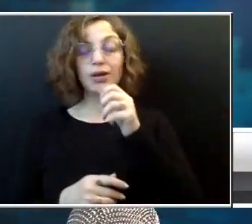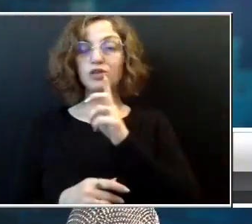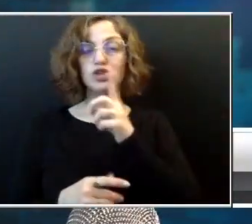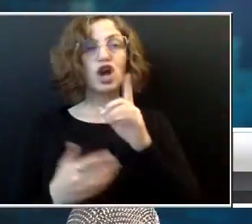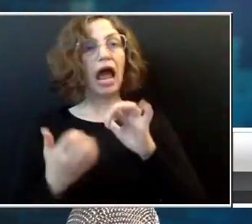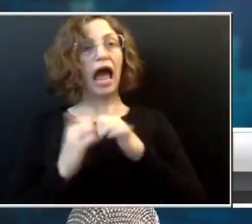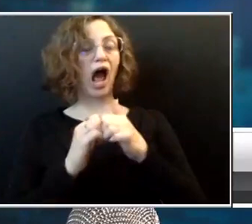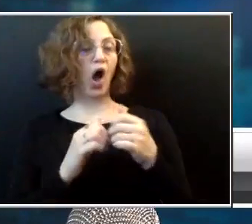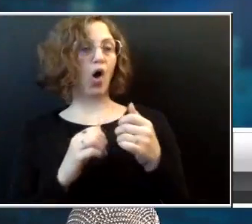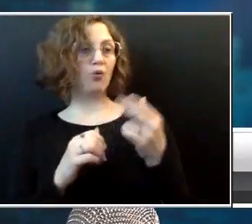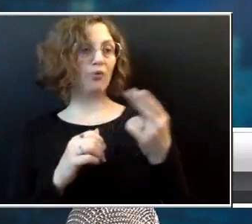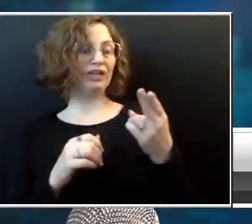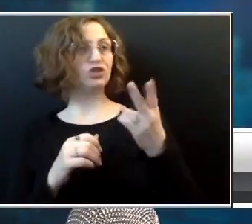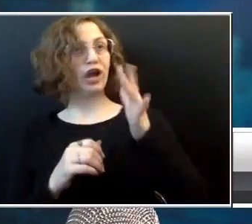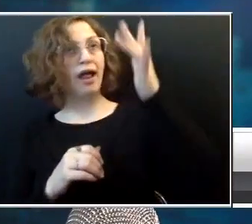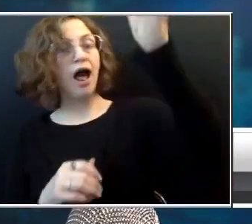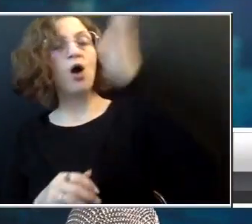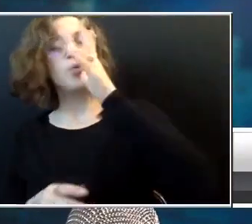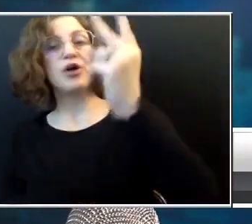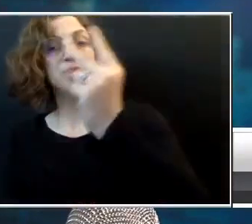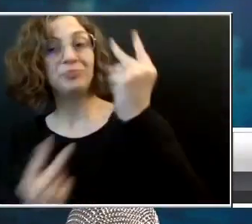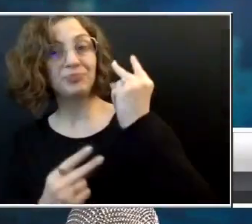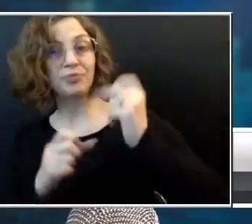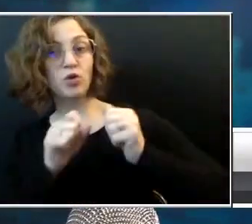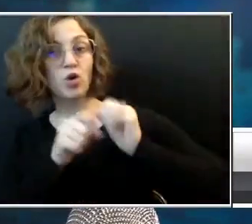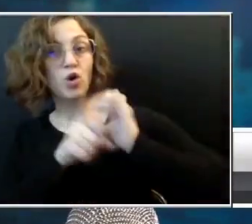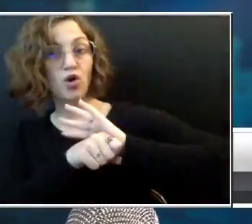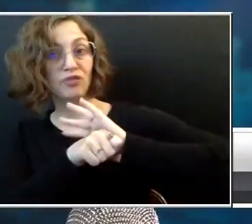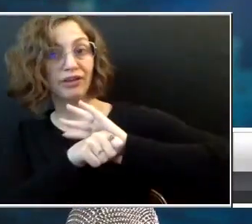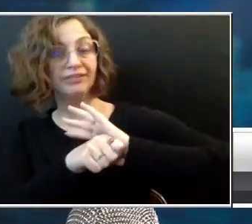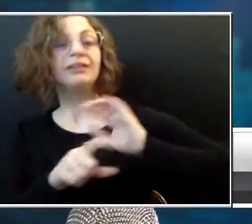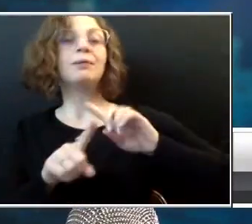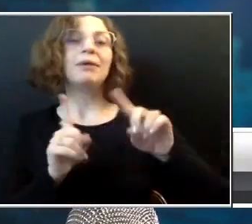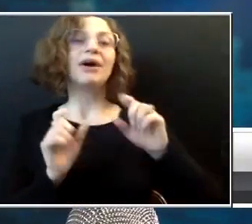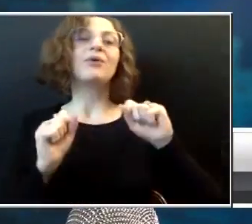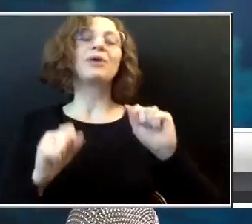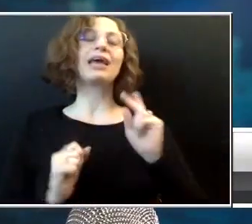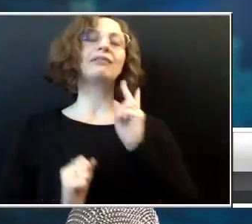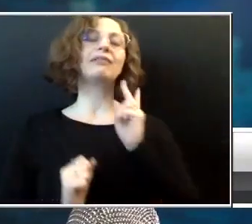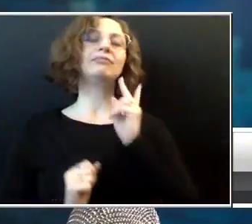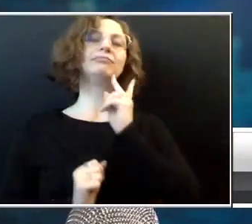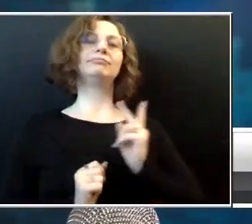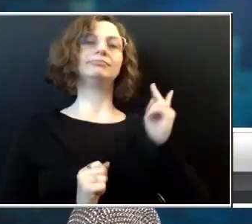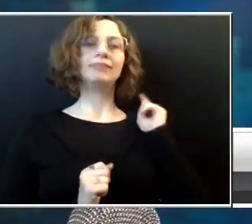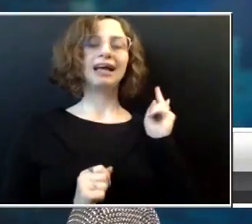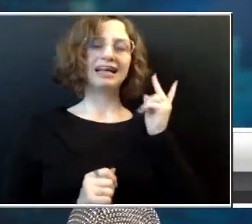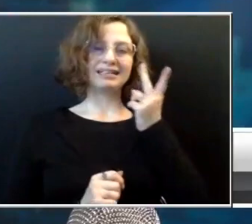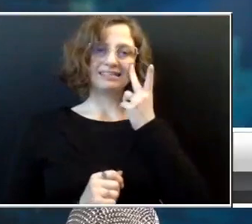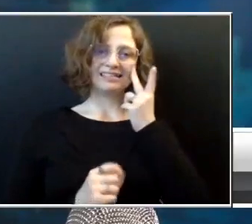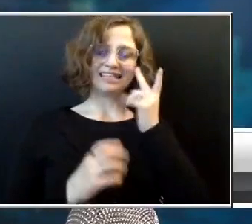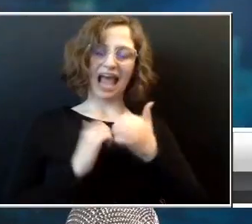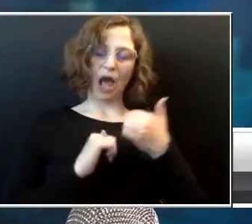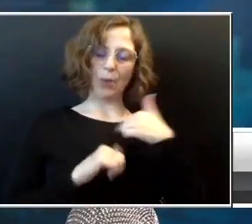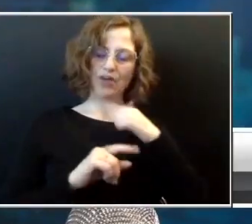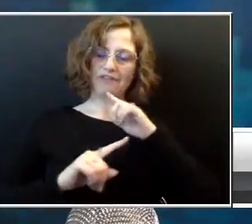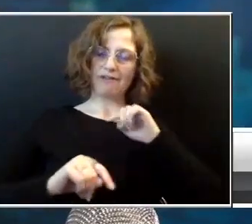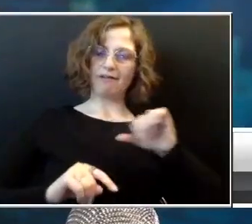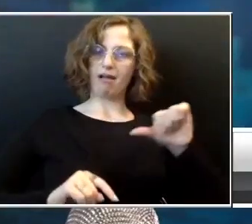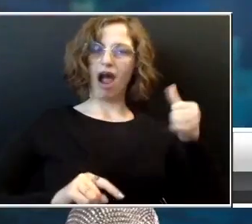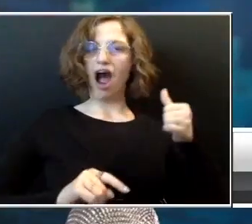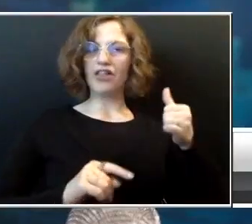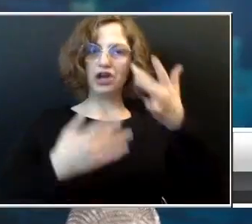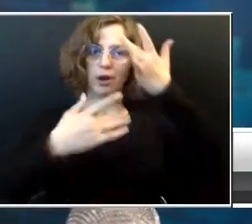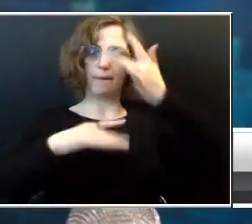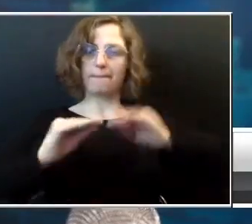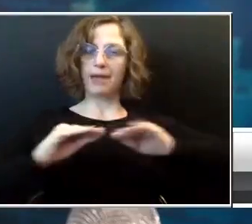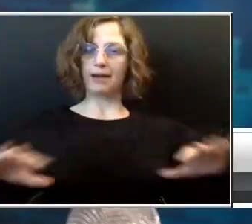into the past and see how the world has responded to other pandemics. Turns out, we're not the first ones to try